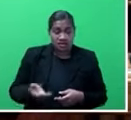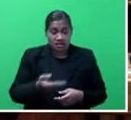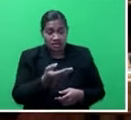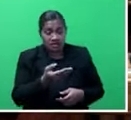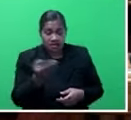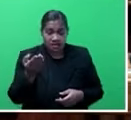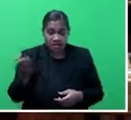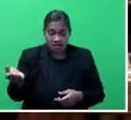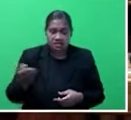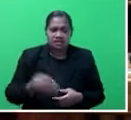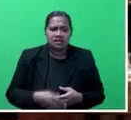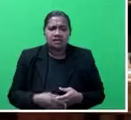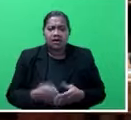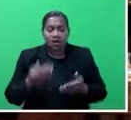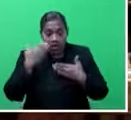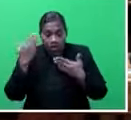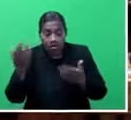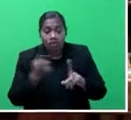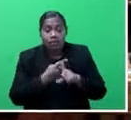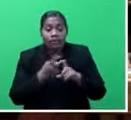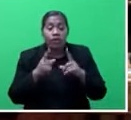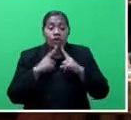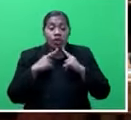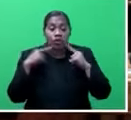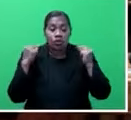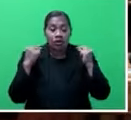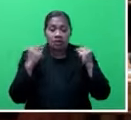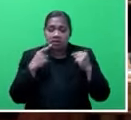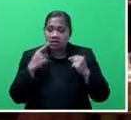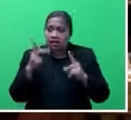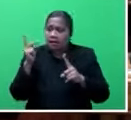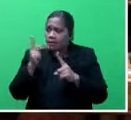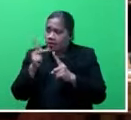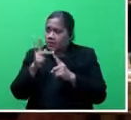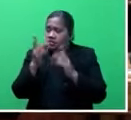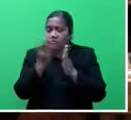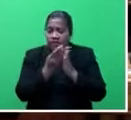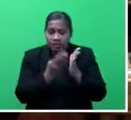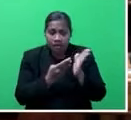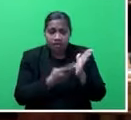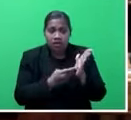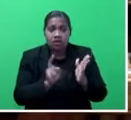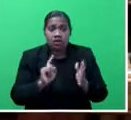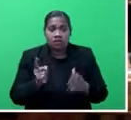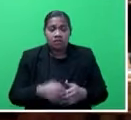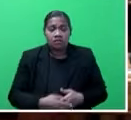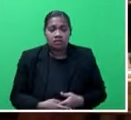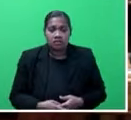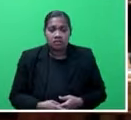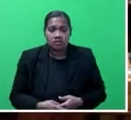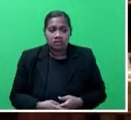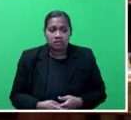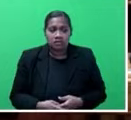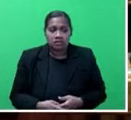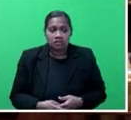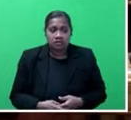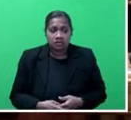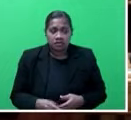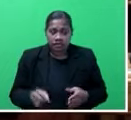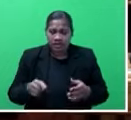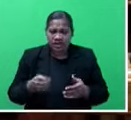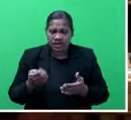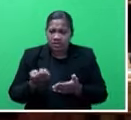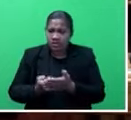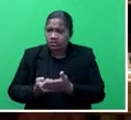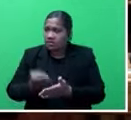Honorable Koya said the purpose of this budget is to bolster the economy. Bolster the economy in what